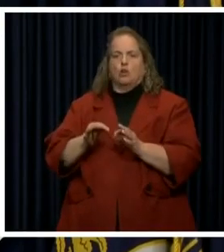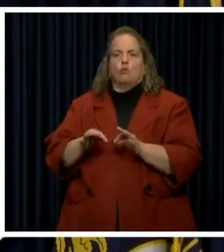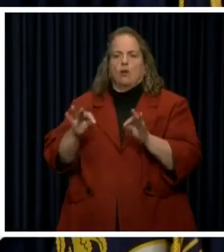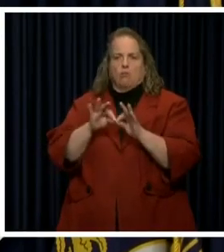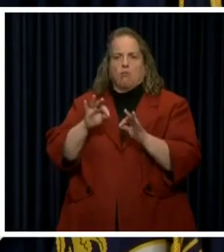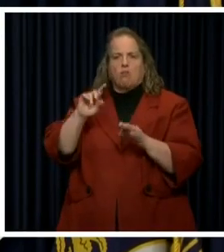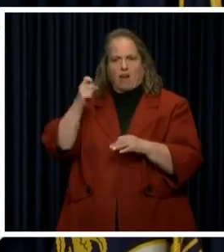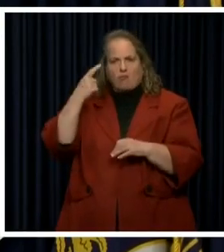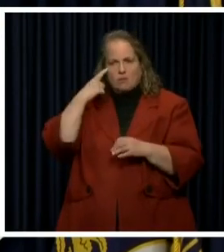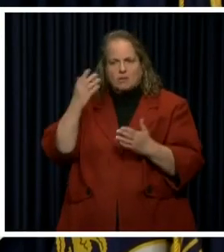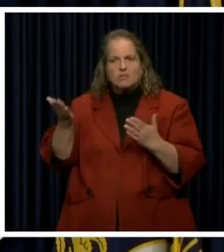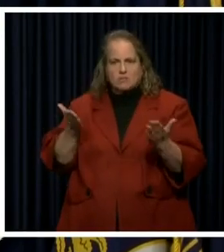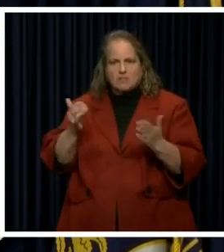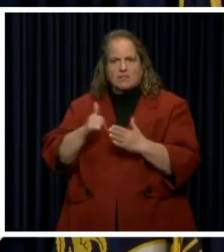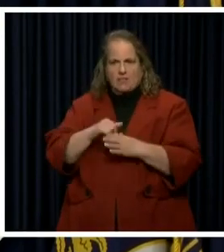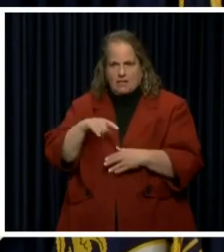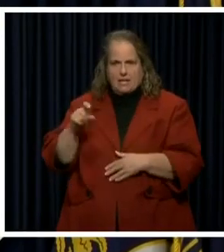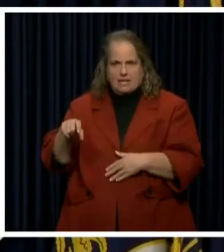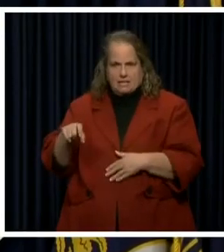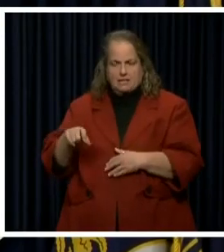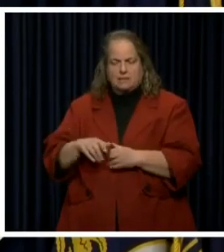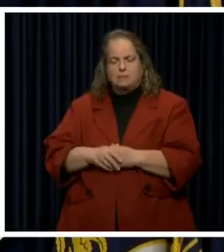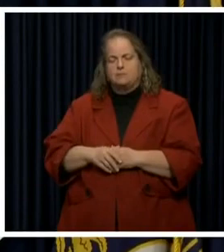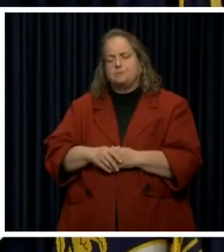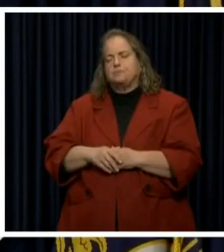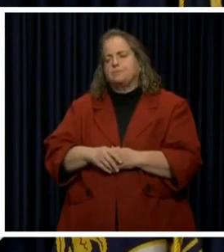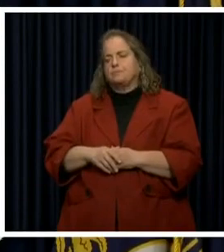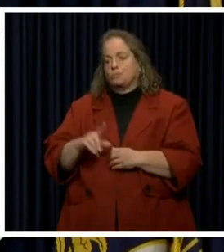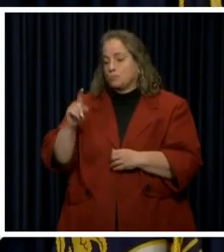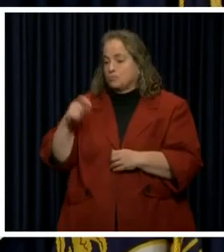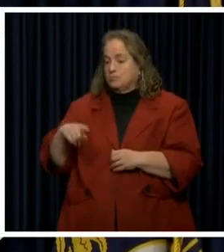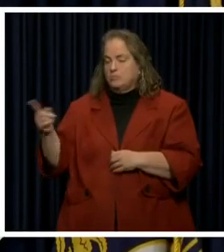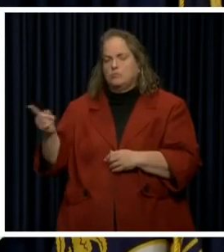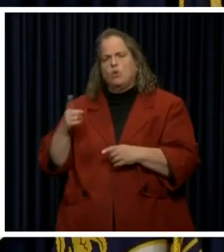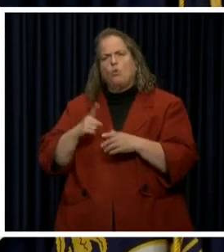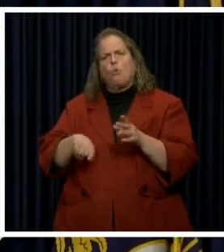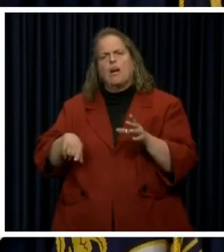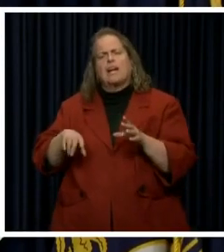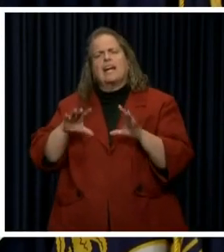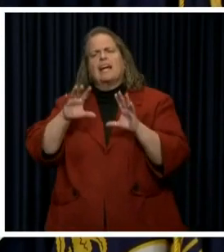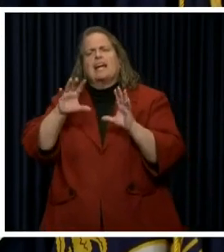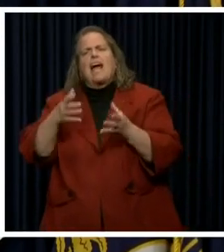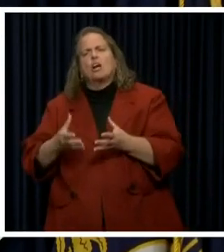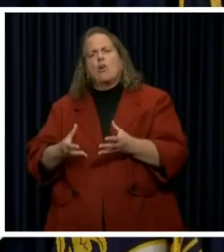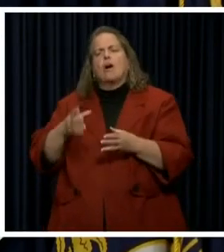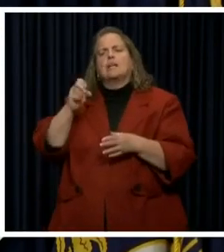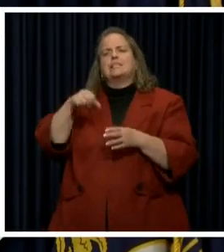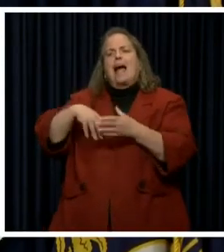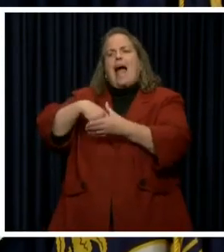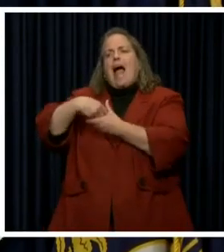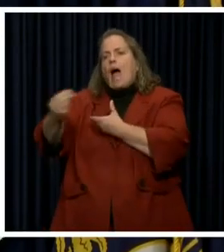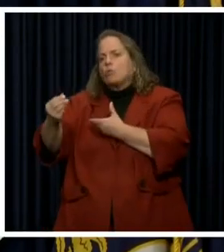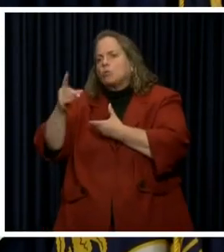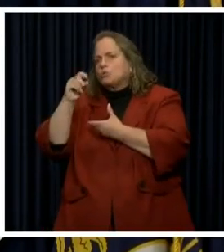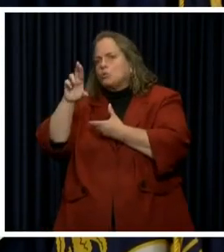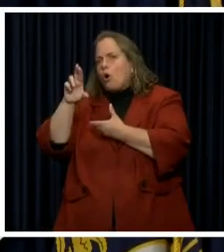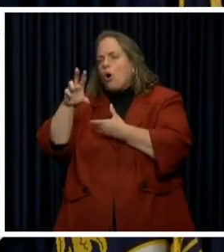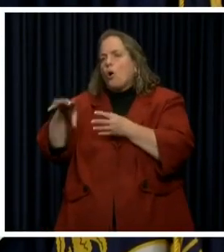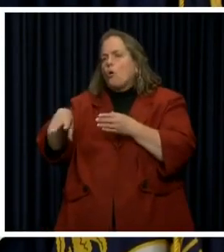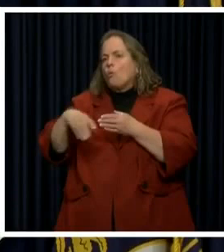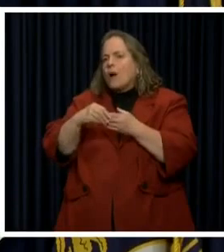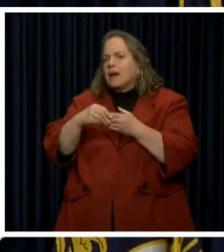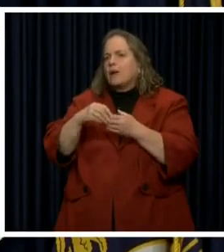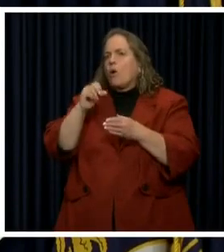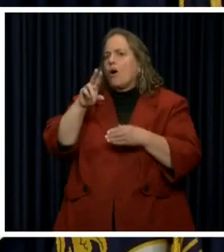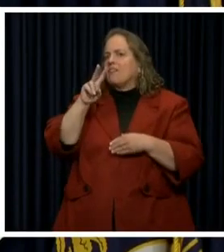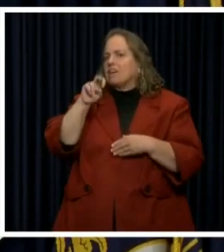services that they need. What category do outdoor weddings and venues fall under? Would this be part of gatherings of 10 or